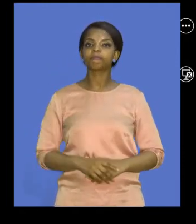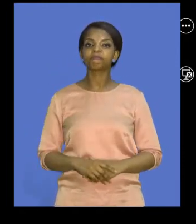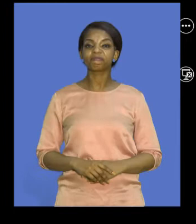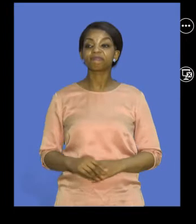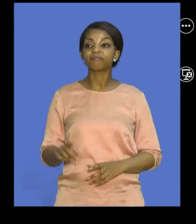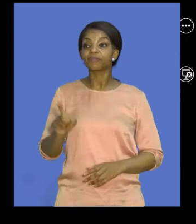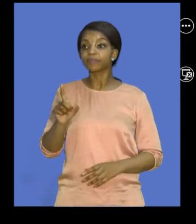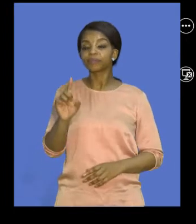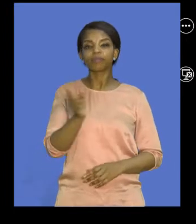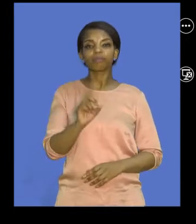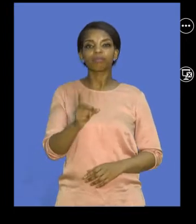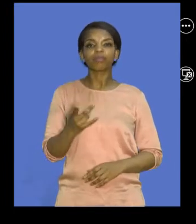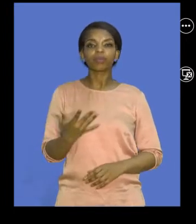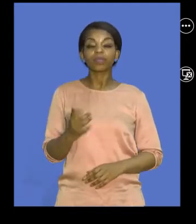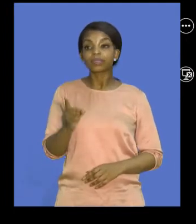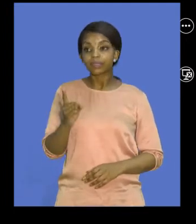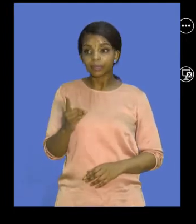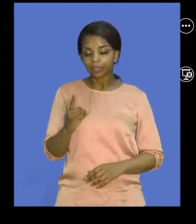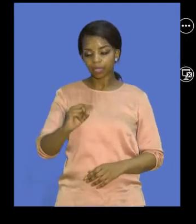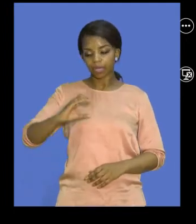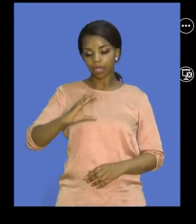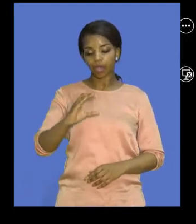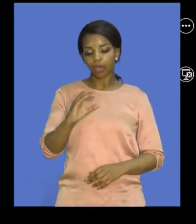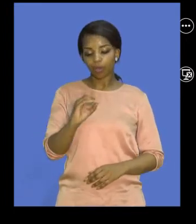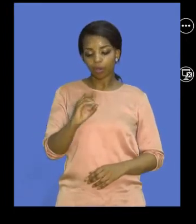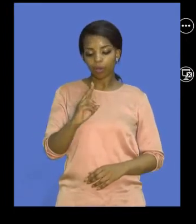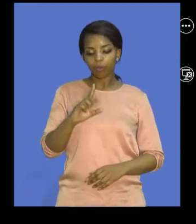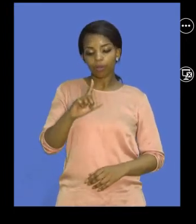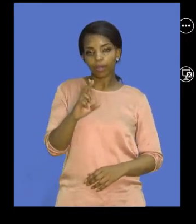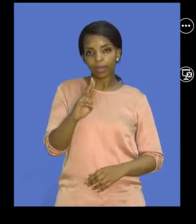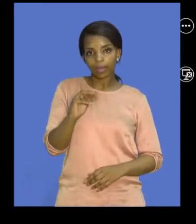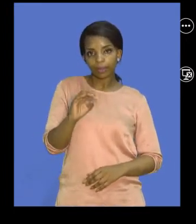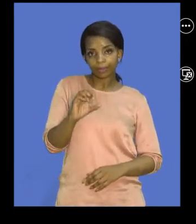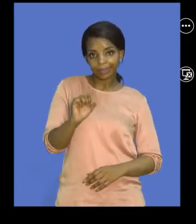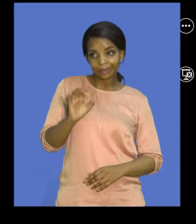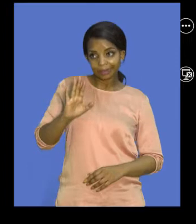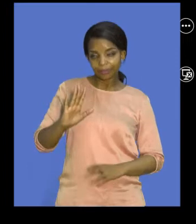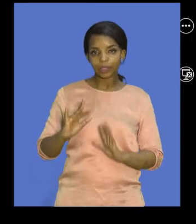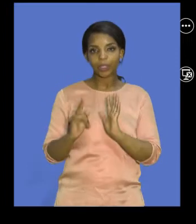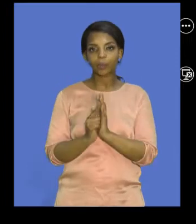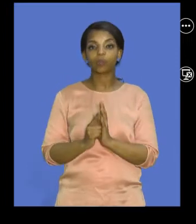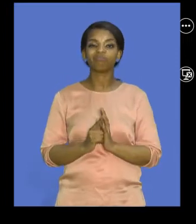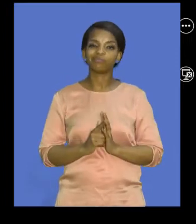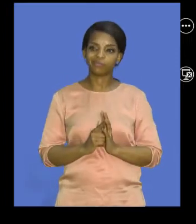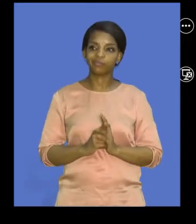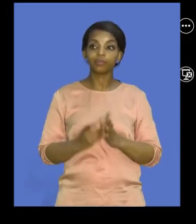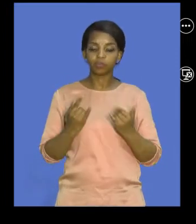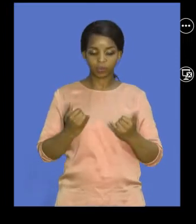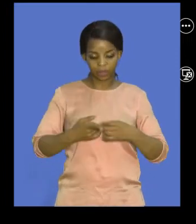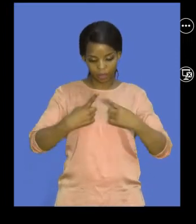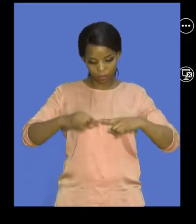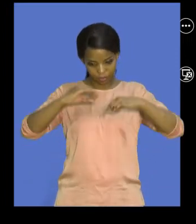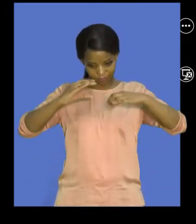of the Coulombs constant. So today, our focus is on this instead of the universal law